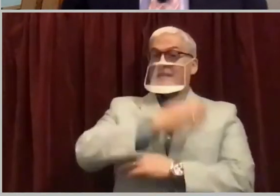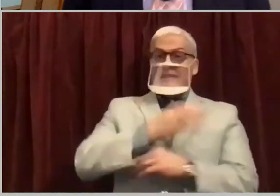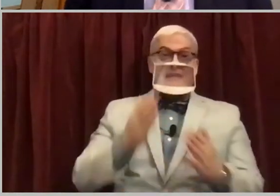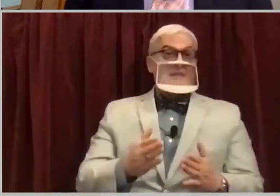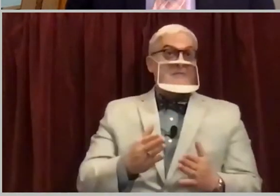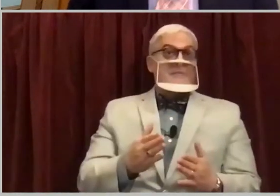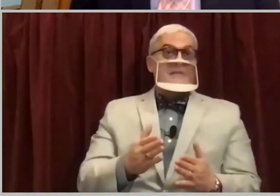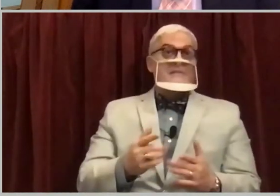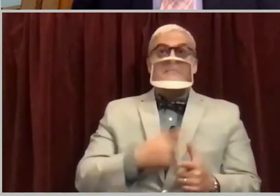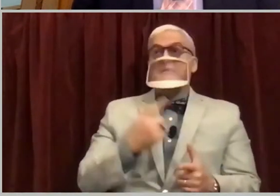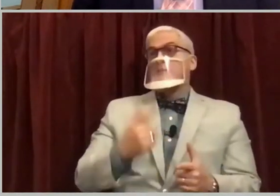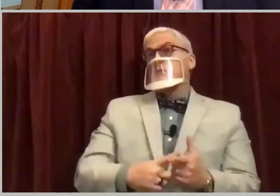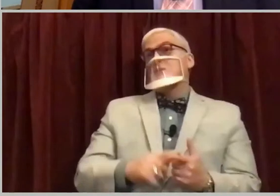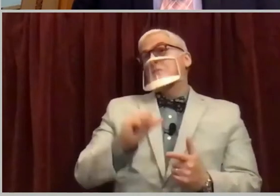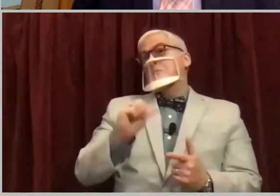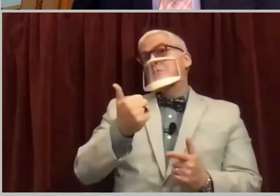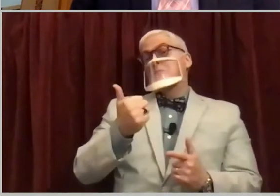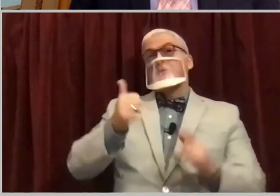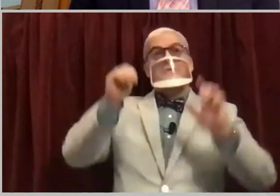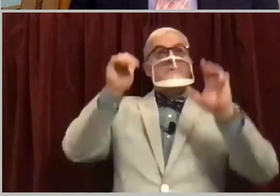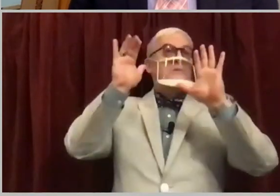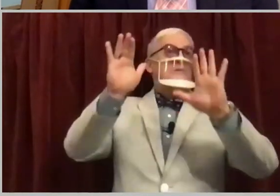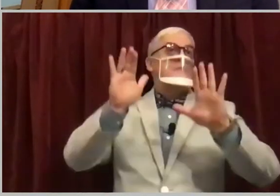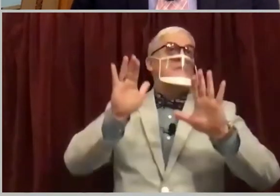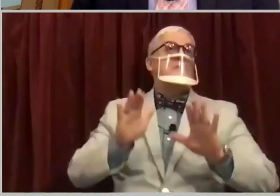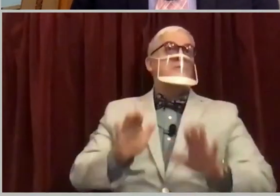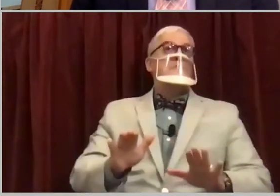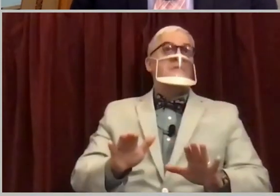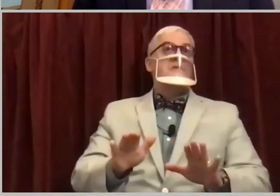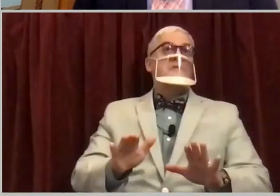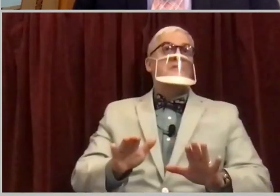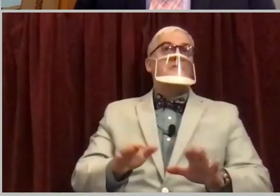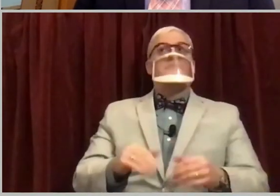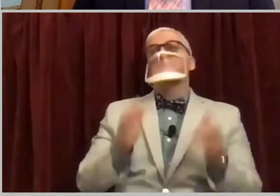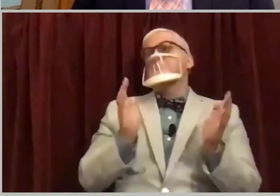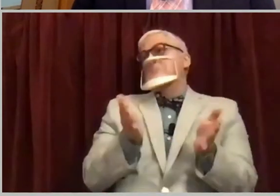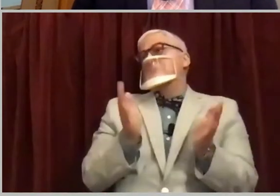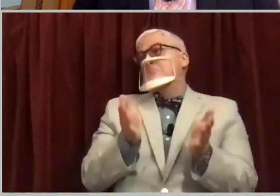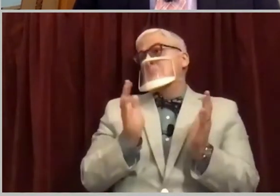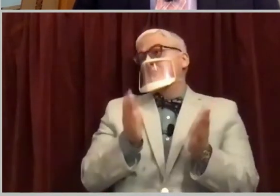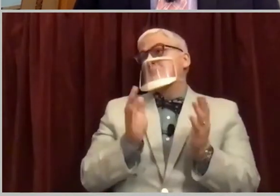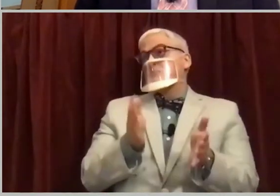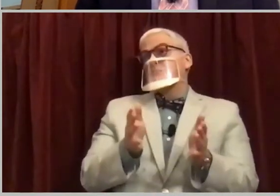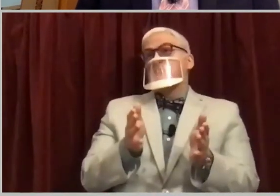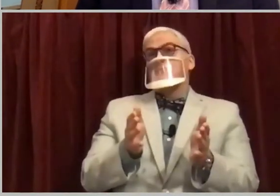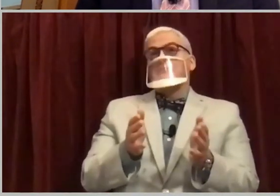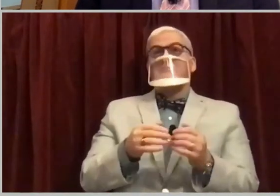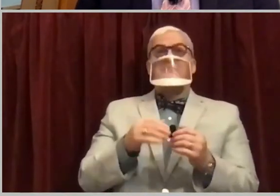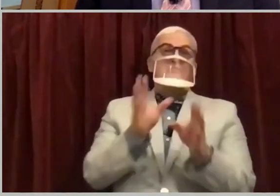be another Sunday morning snack amongst friends. We wouldn't even be brothers and sisters.